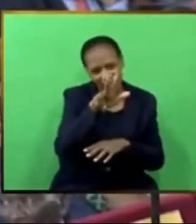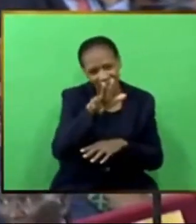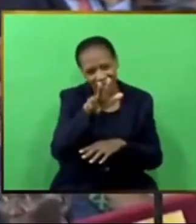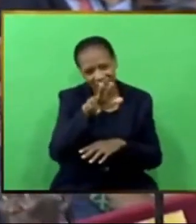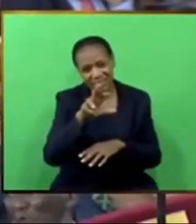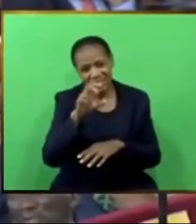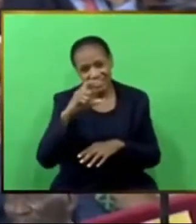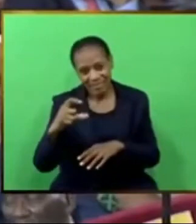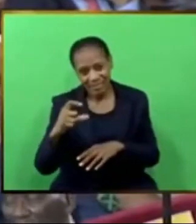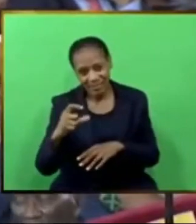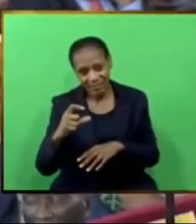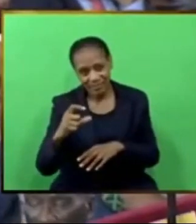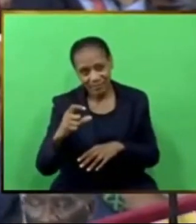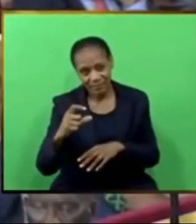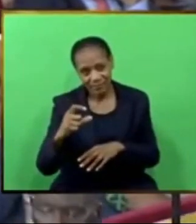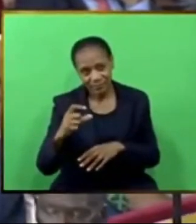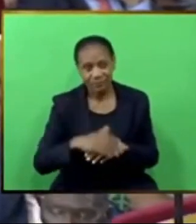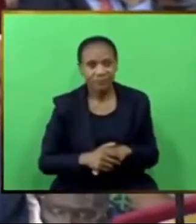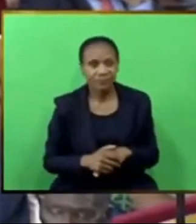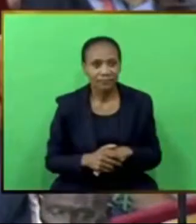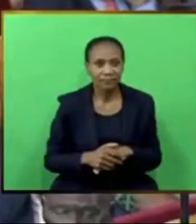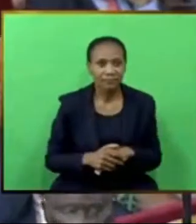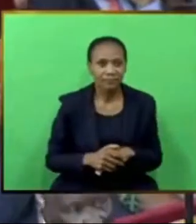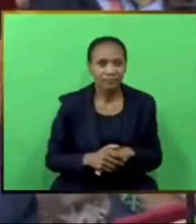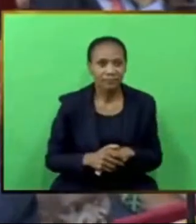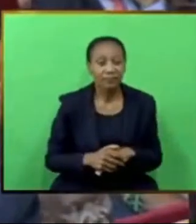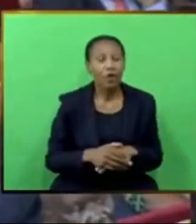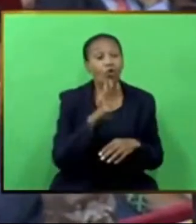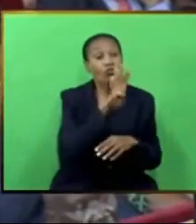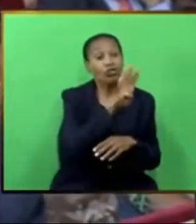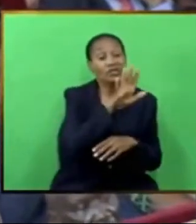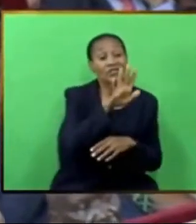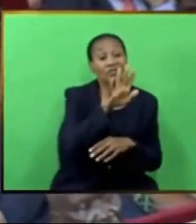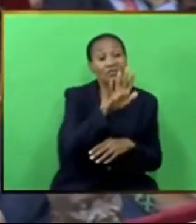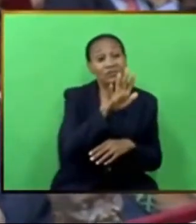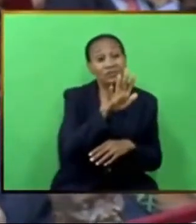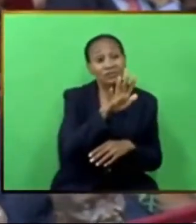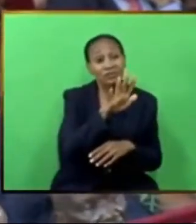Mthembu say safe. A bottle of fortified